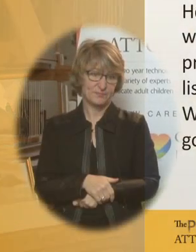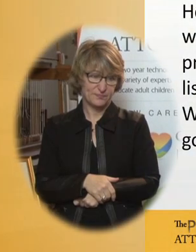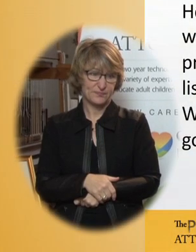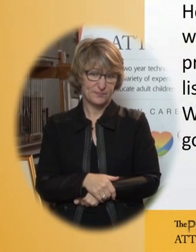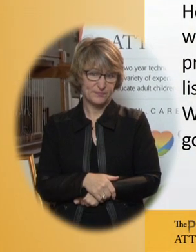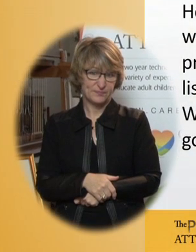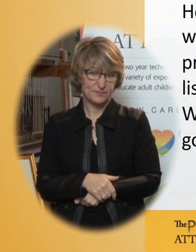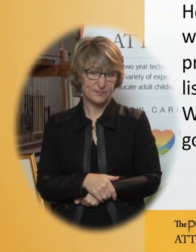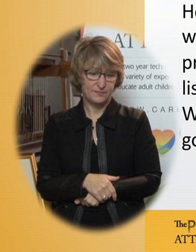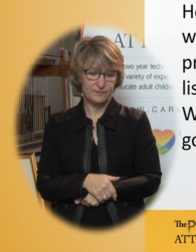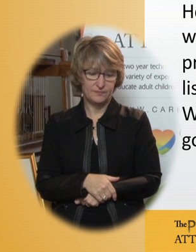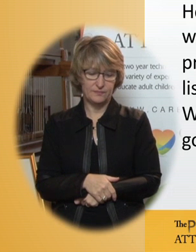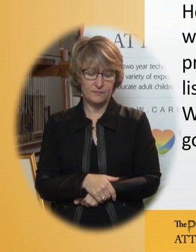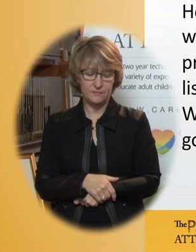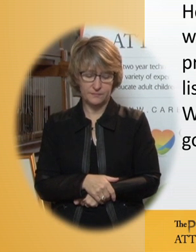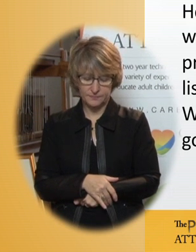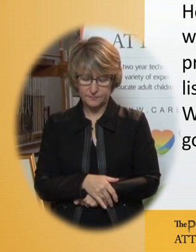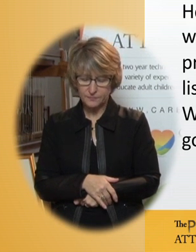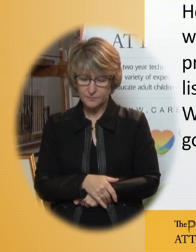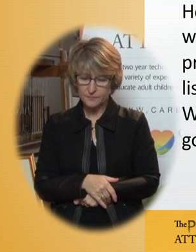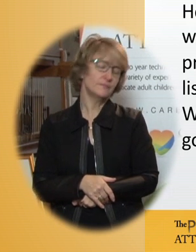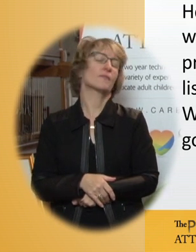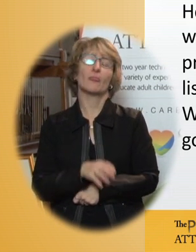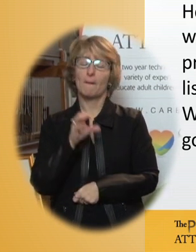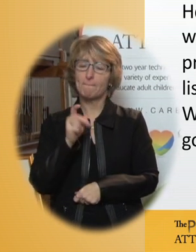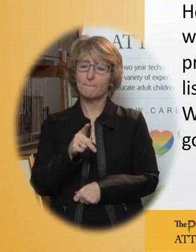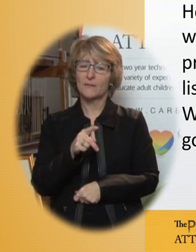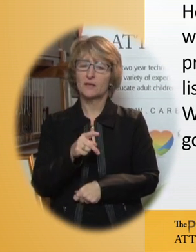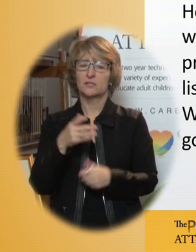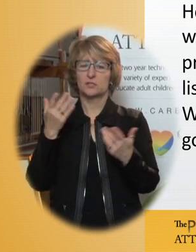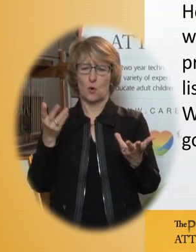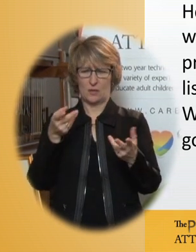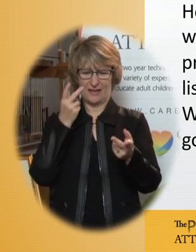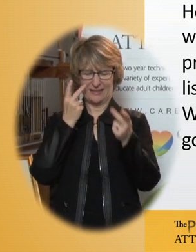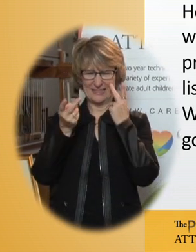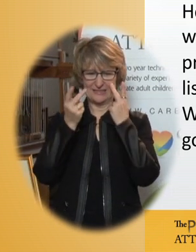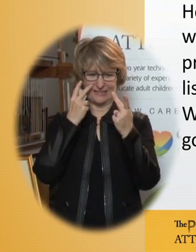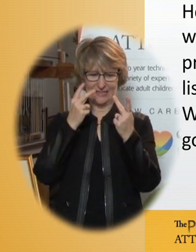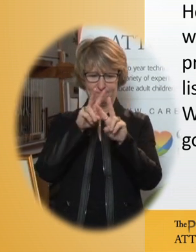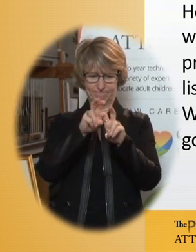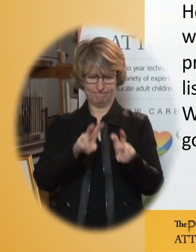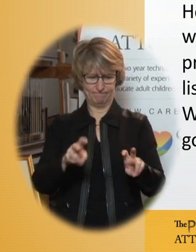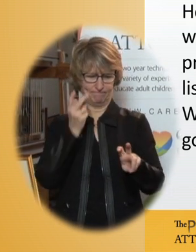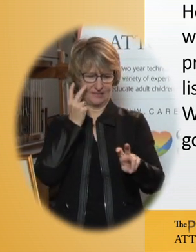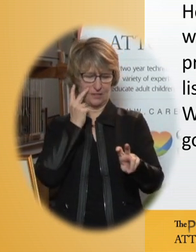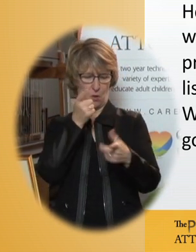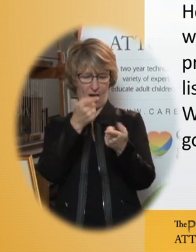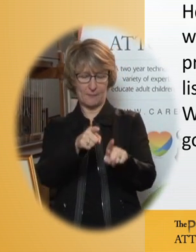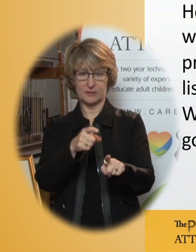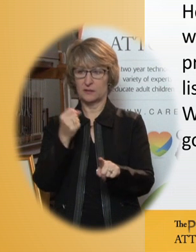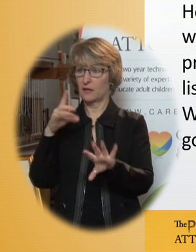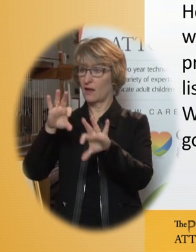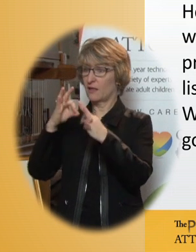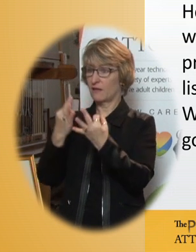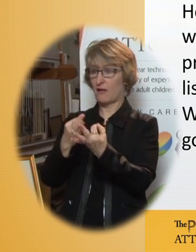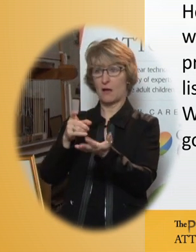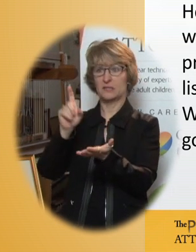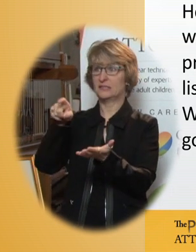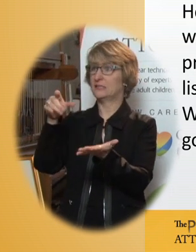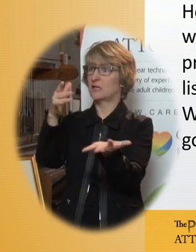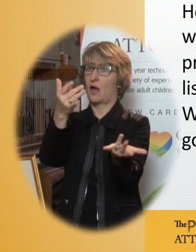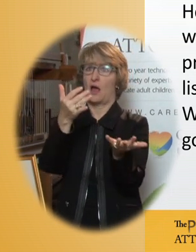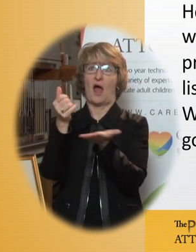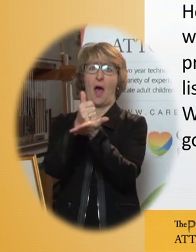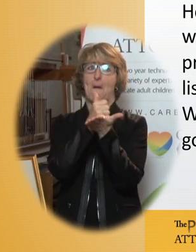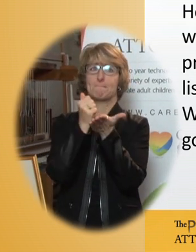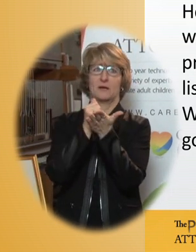So let's look at this, analyze exactly what happened here. Family needed professional help to